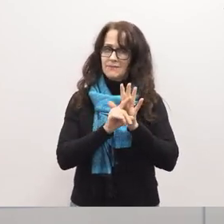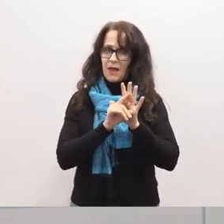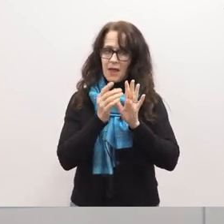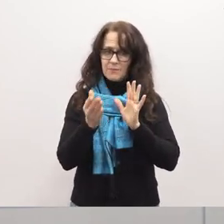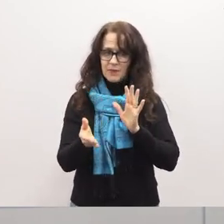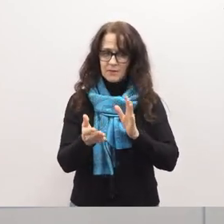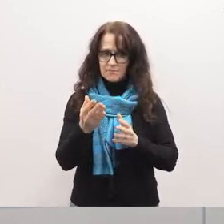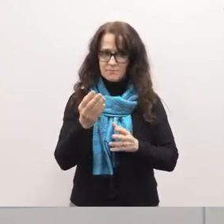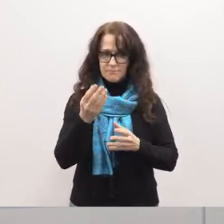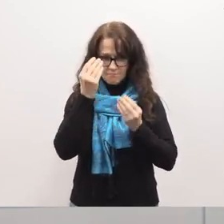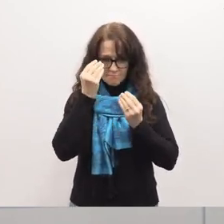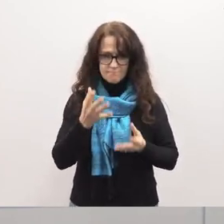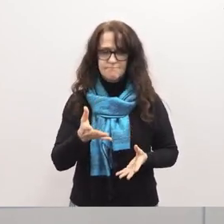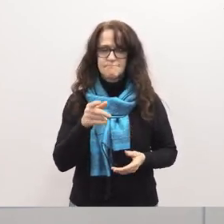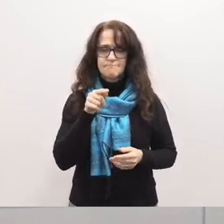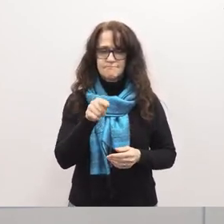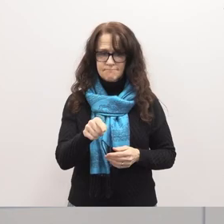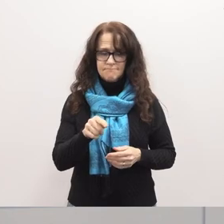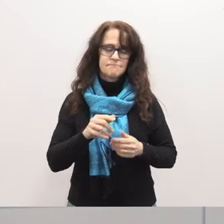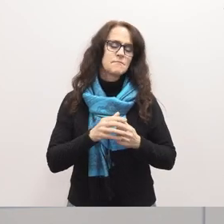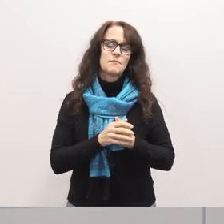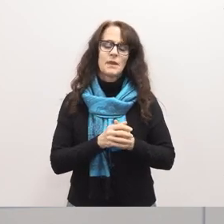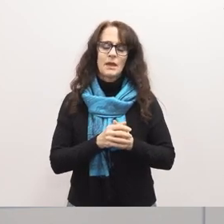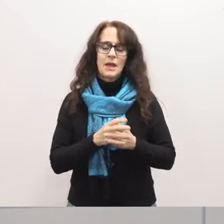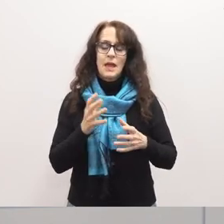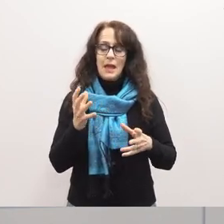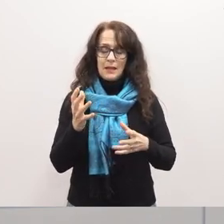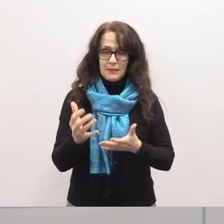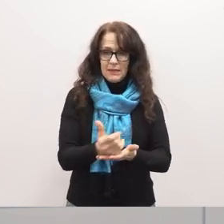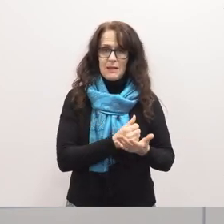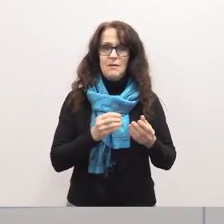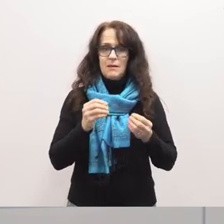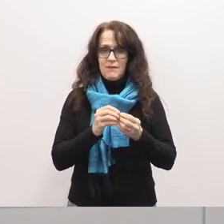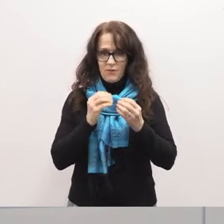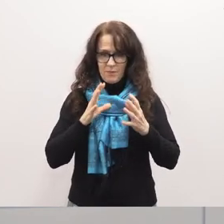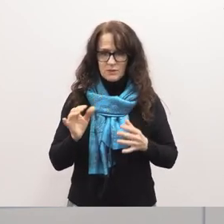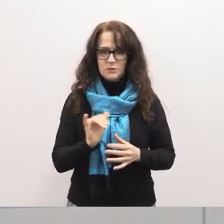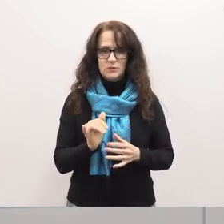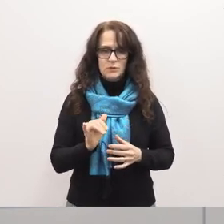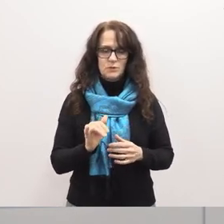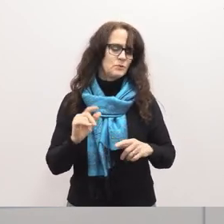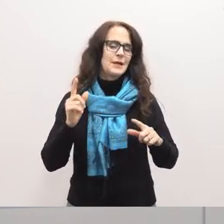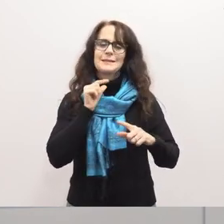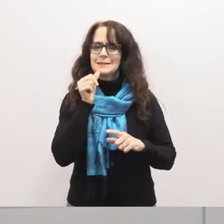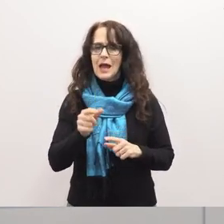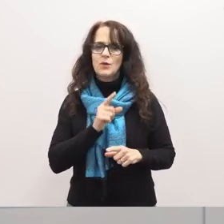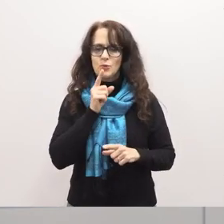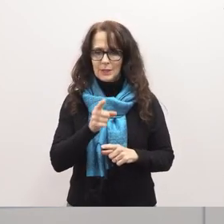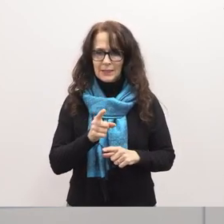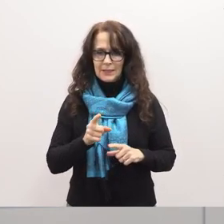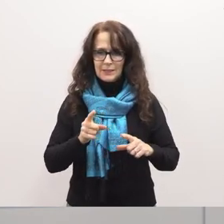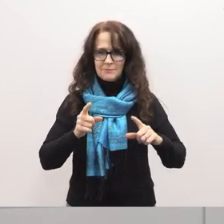are acknowledged, and that gives us information too, which isn't reducible to